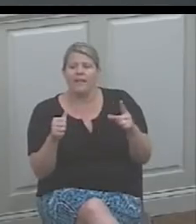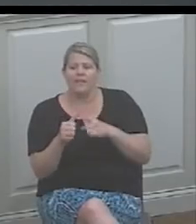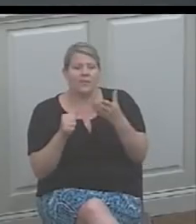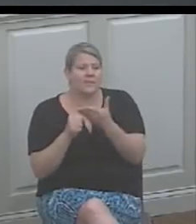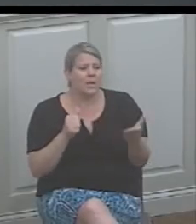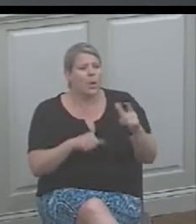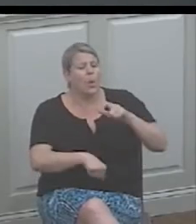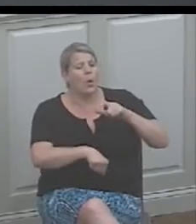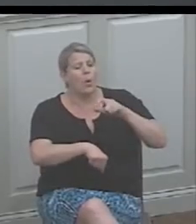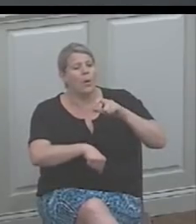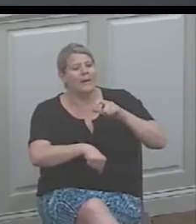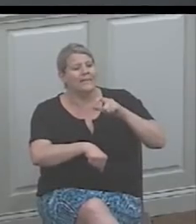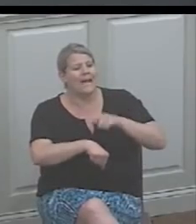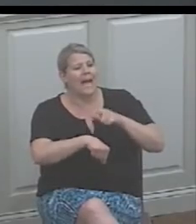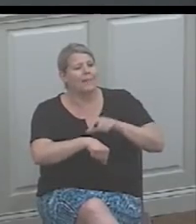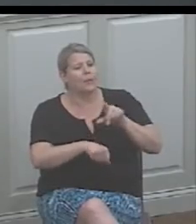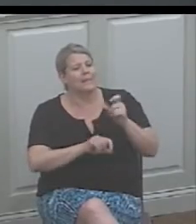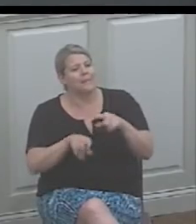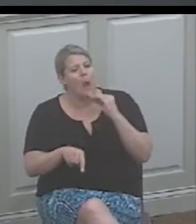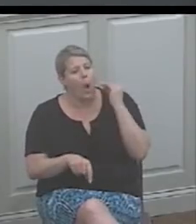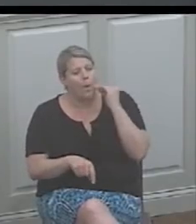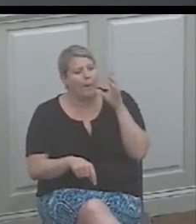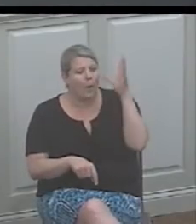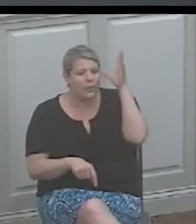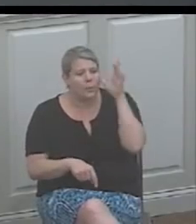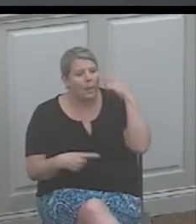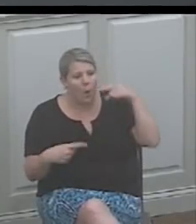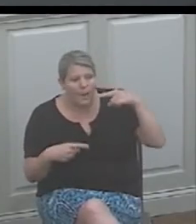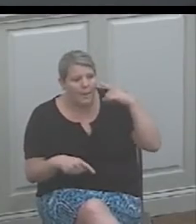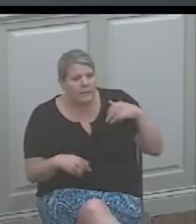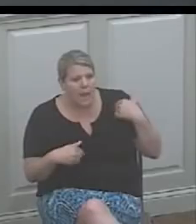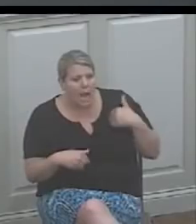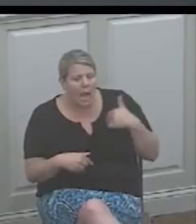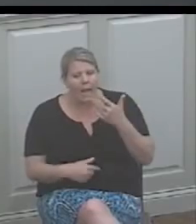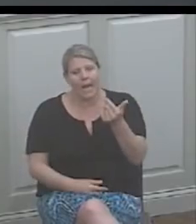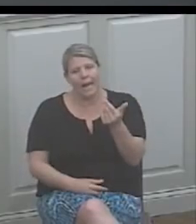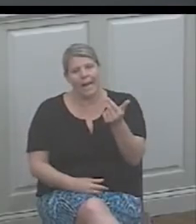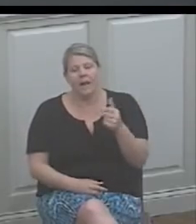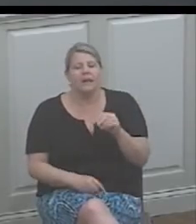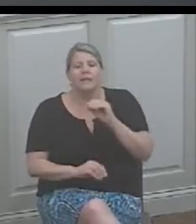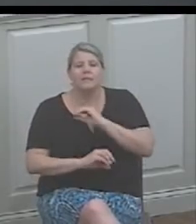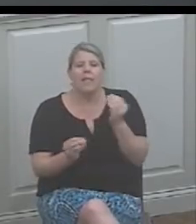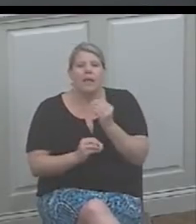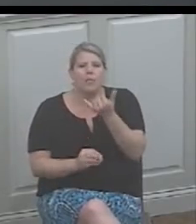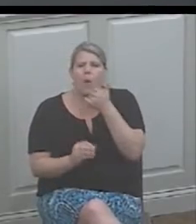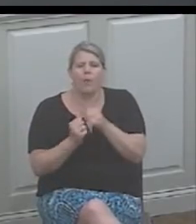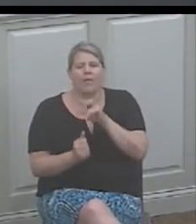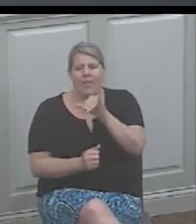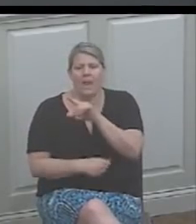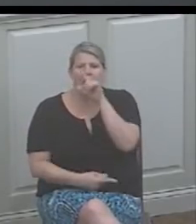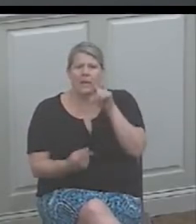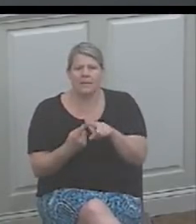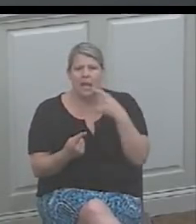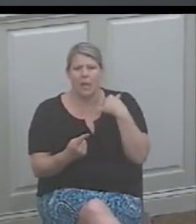their curfew is because they look so young. And there's nothing wrong with that until you